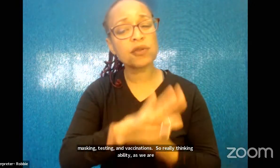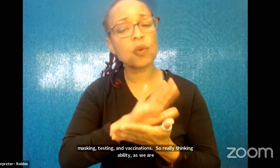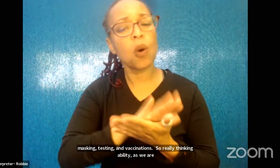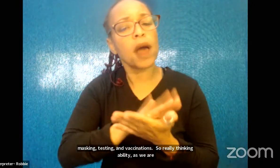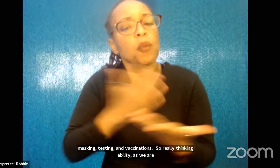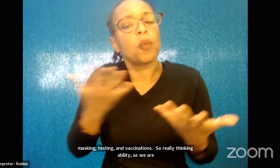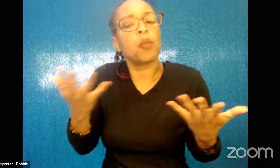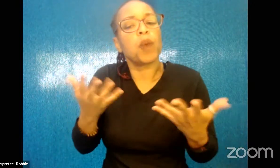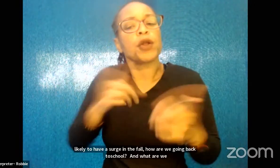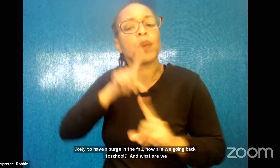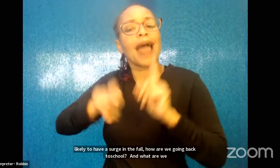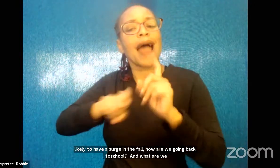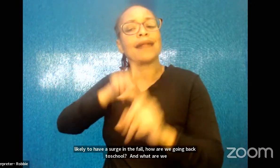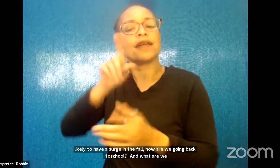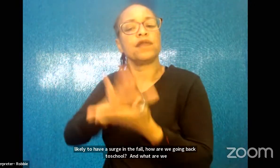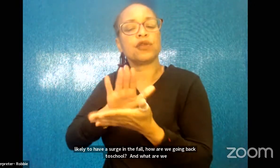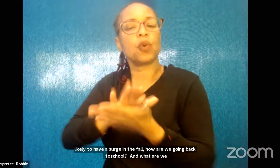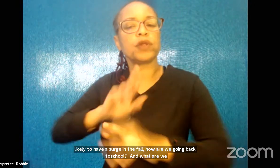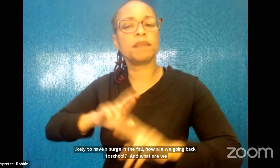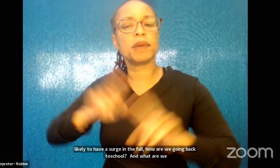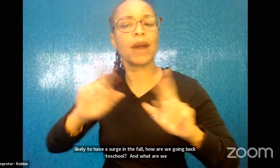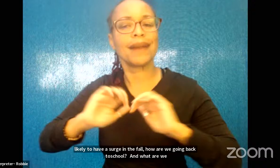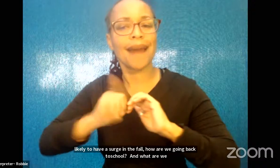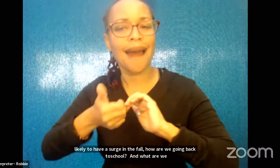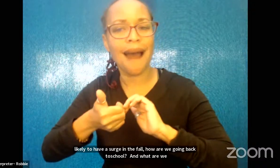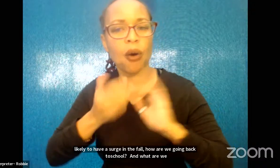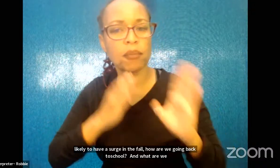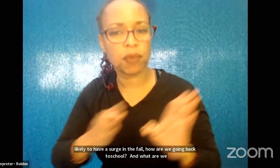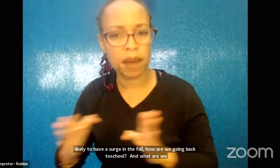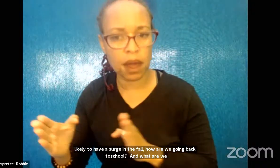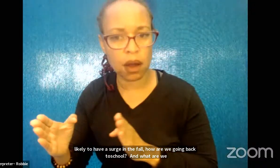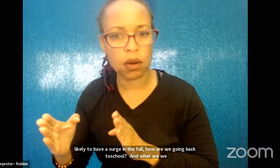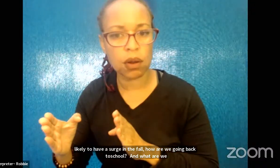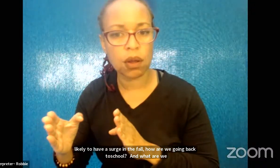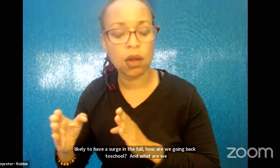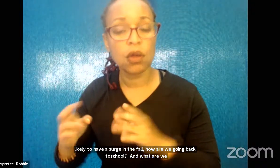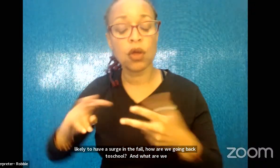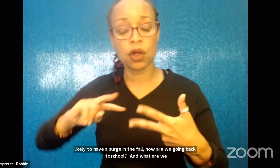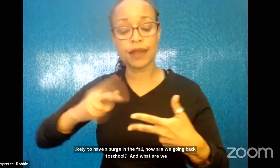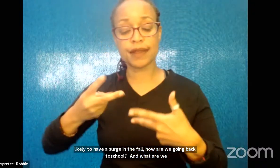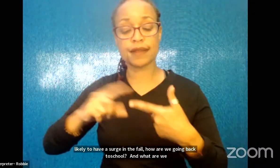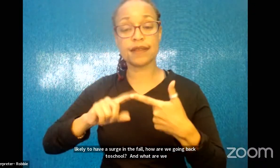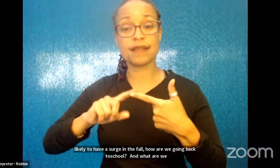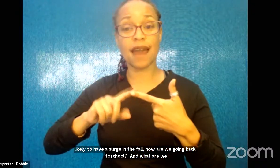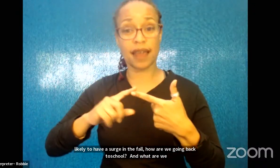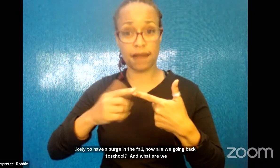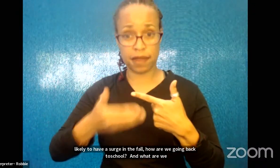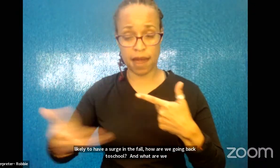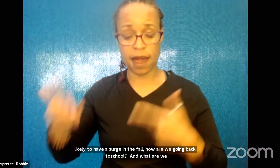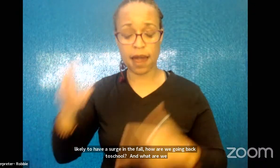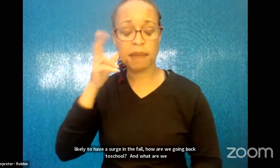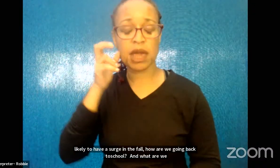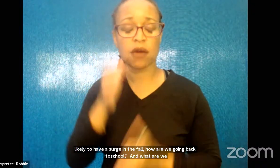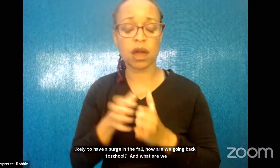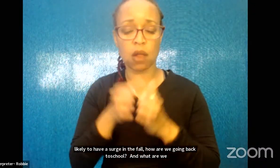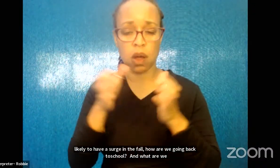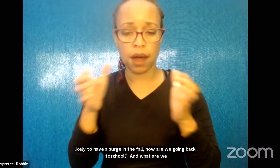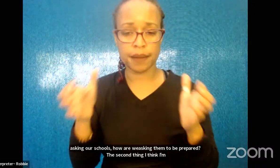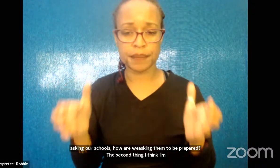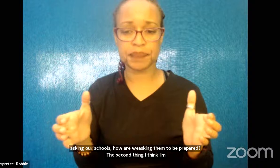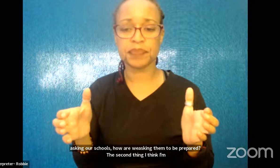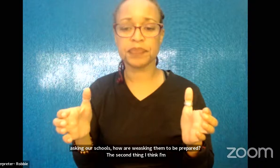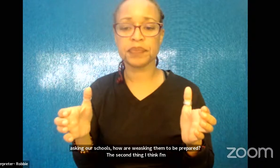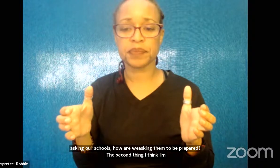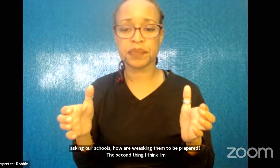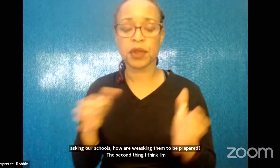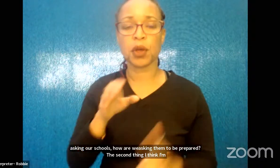schools, how are we asking them to be prepared? The second thing I think I'm hearing a lot about is the